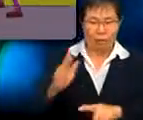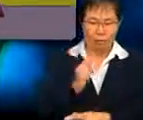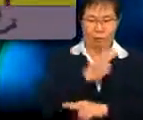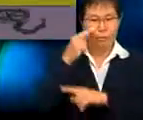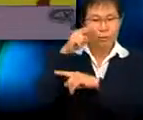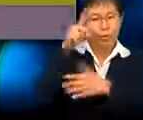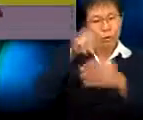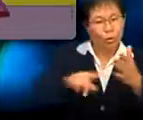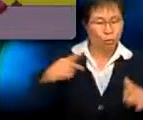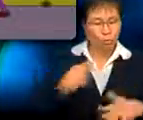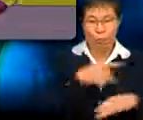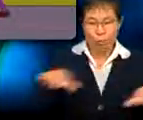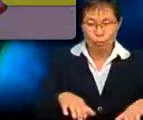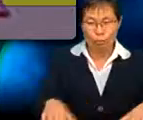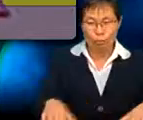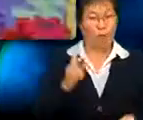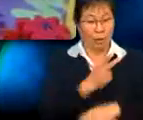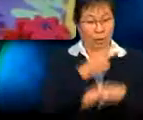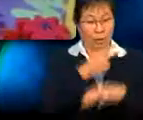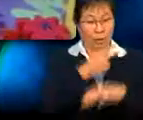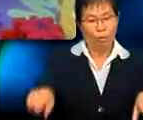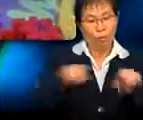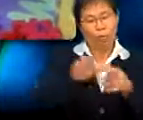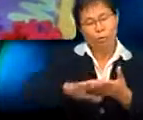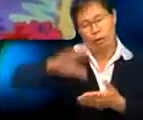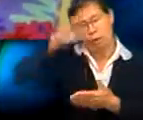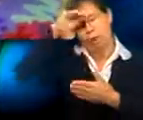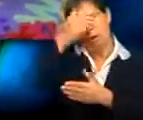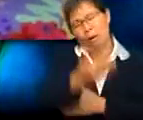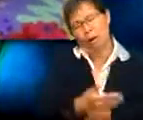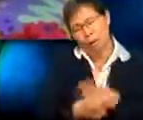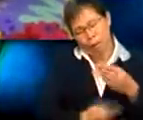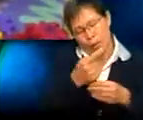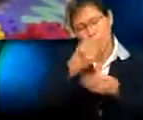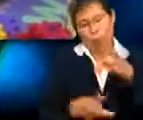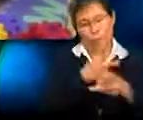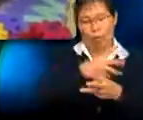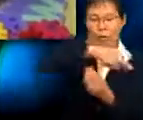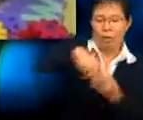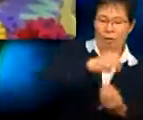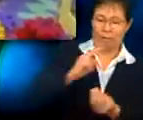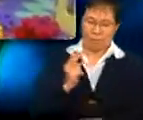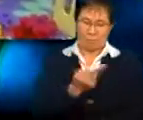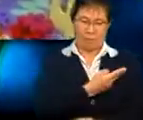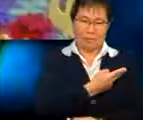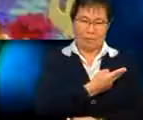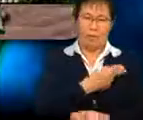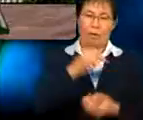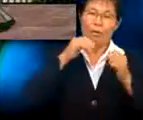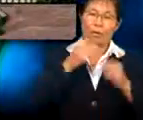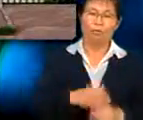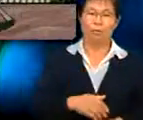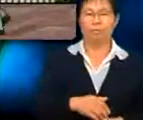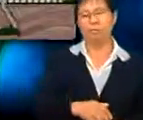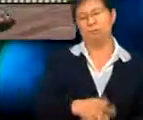eyes allow us to see what we do. We can also learn a lot about the world around us.